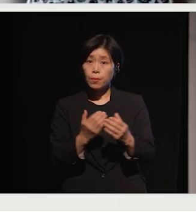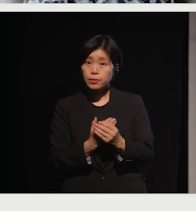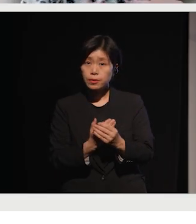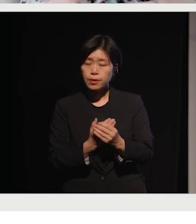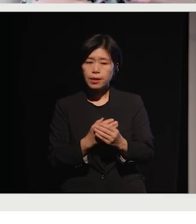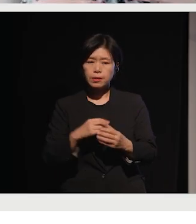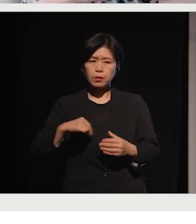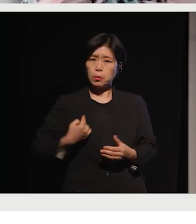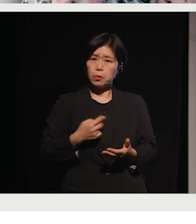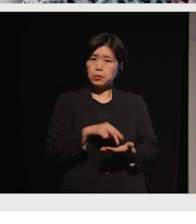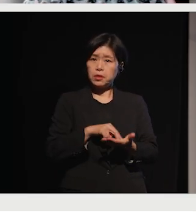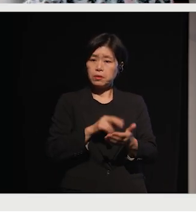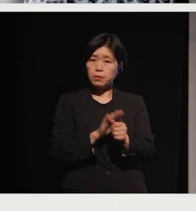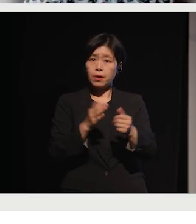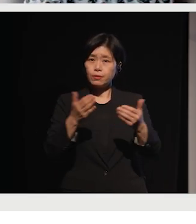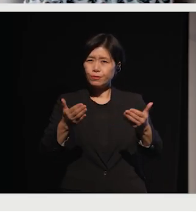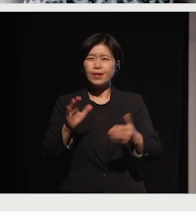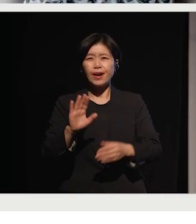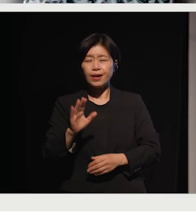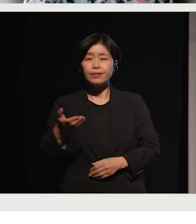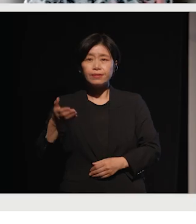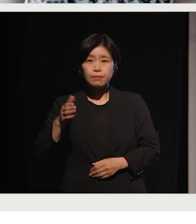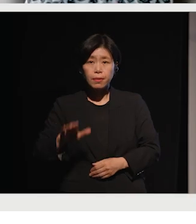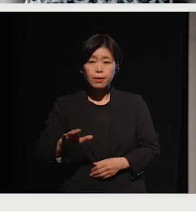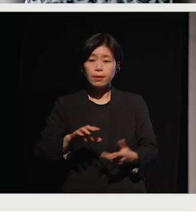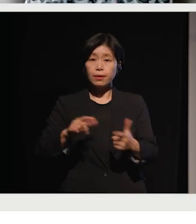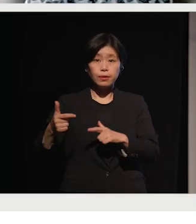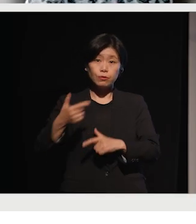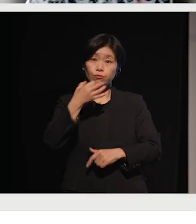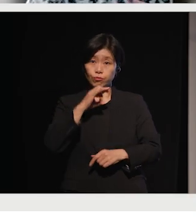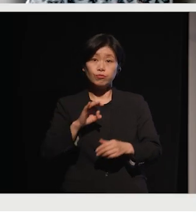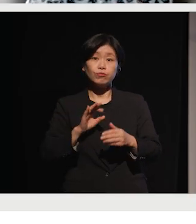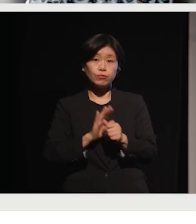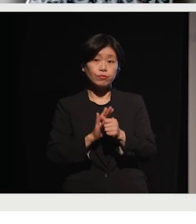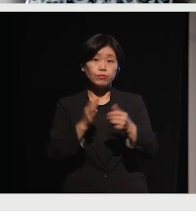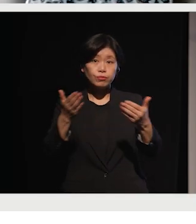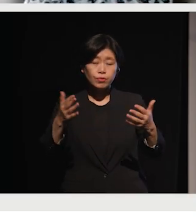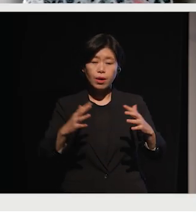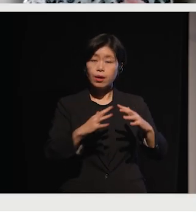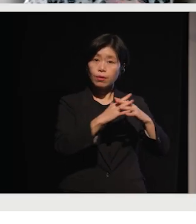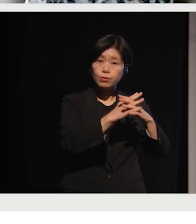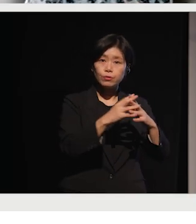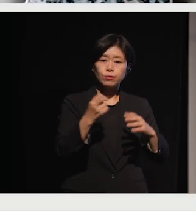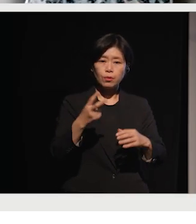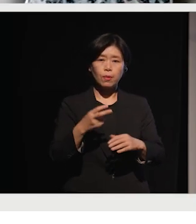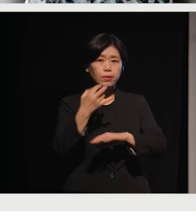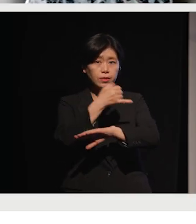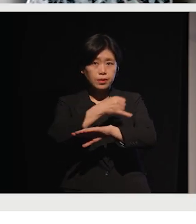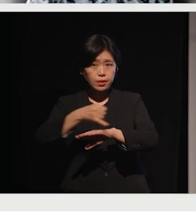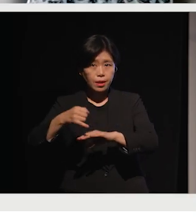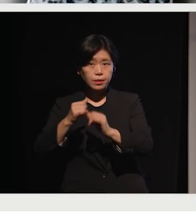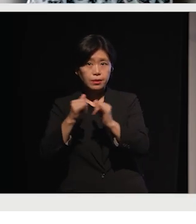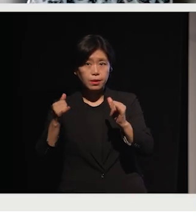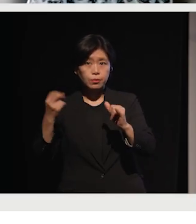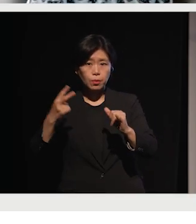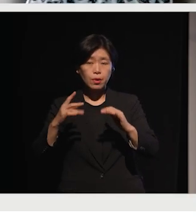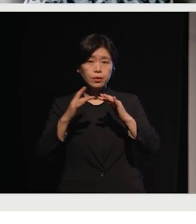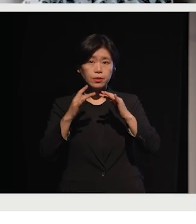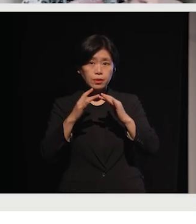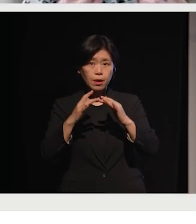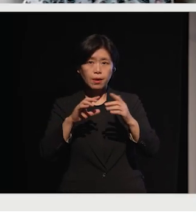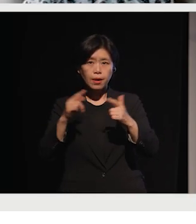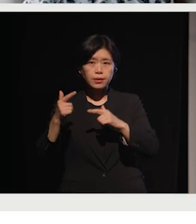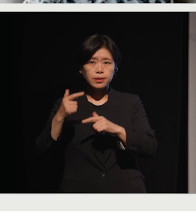examples. Obviously, we work a lot with architecture and designers, digital and web